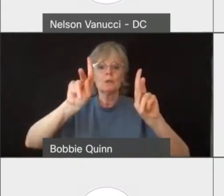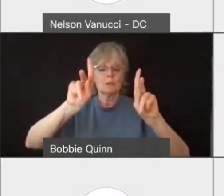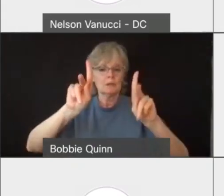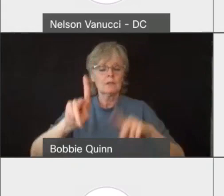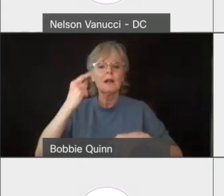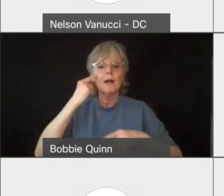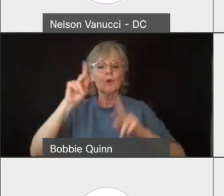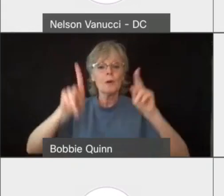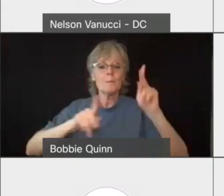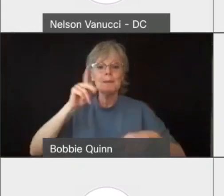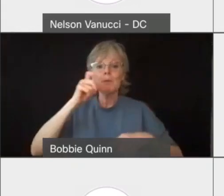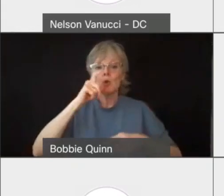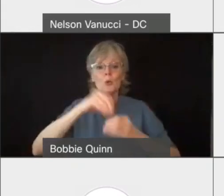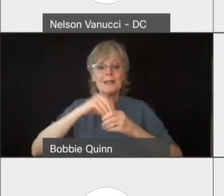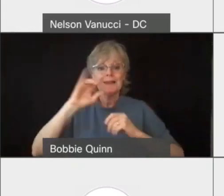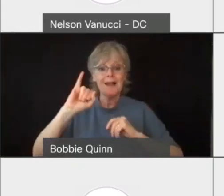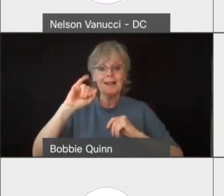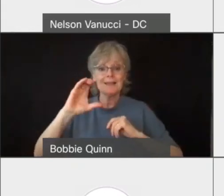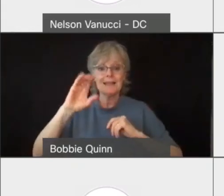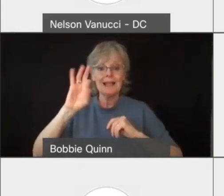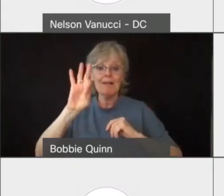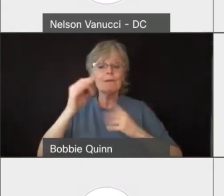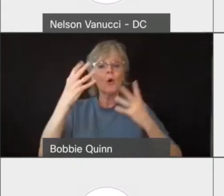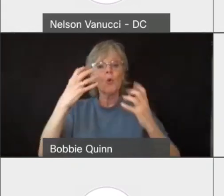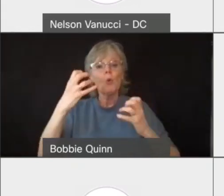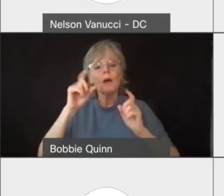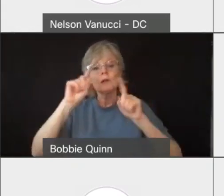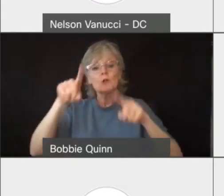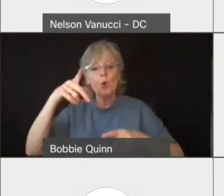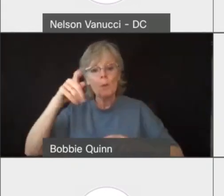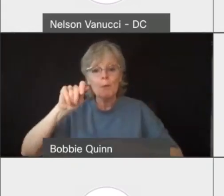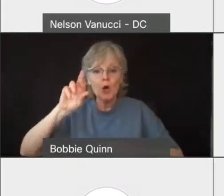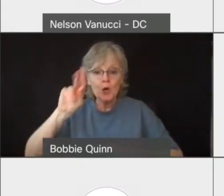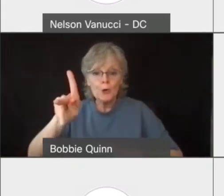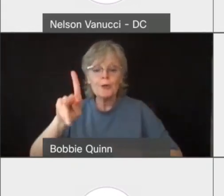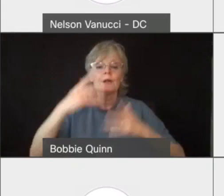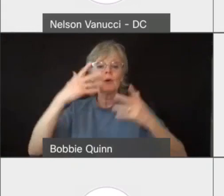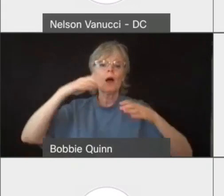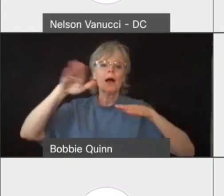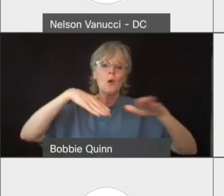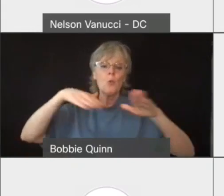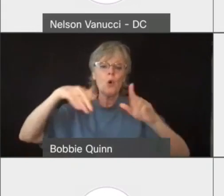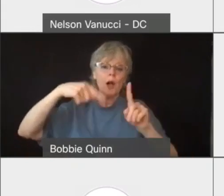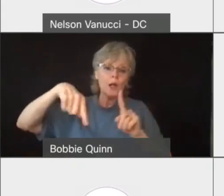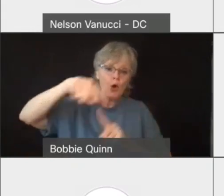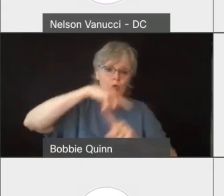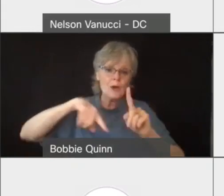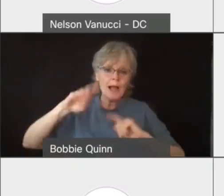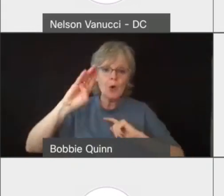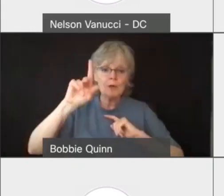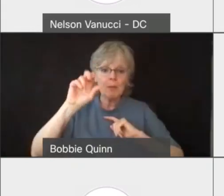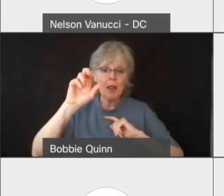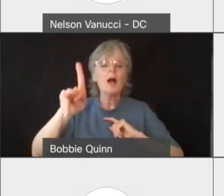for people who are in ICFs, who want to go to the park, who want to take a walk around the block, those kinds of